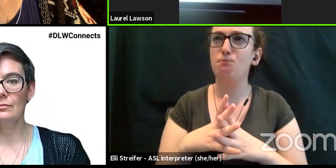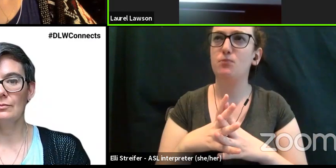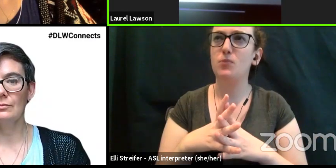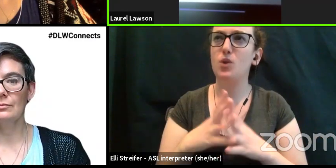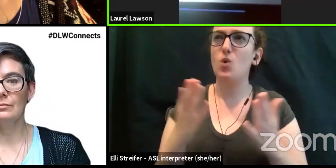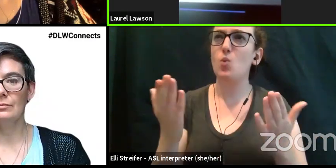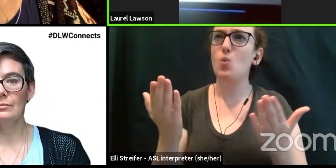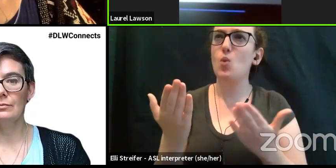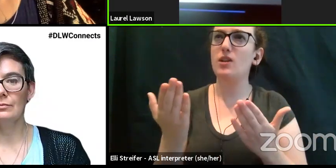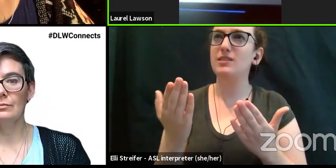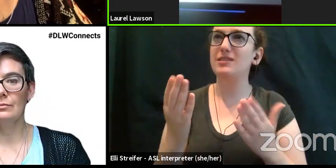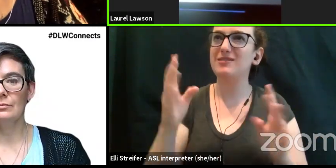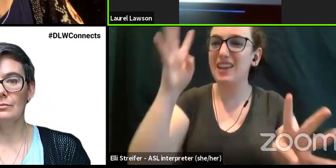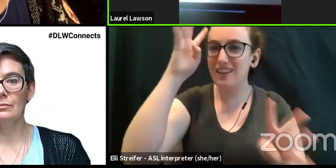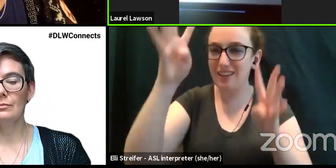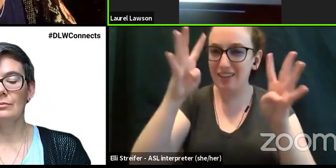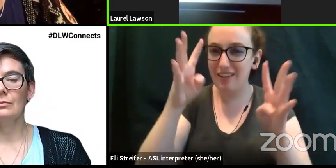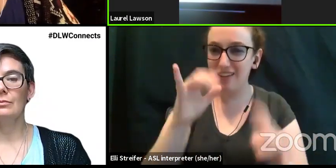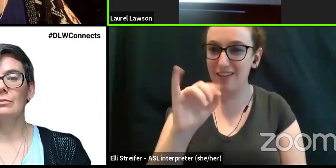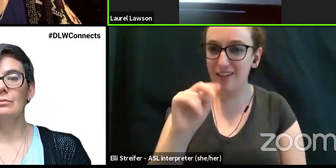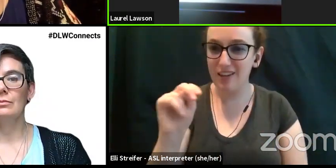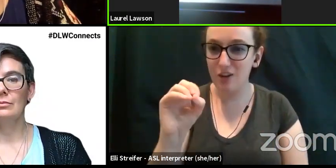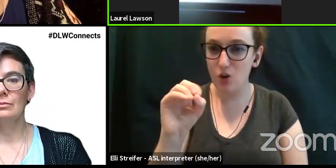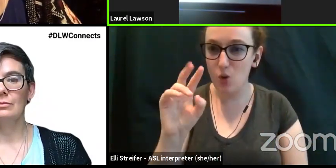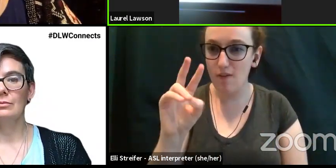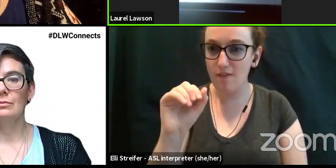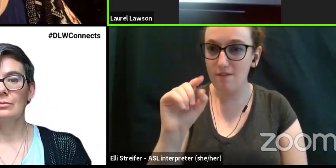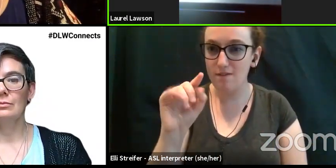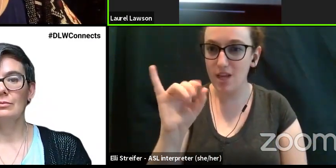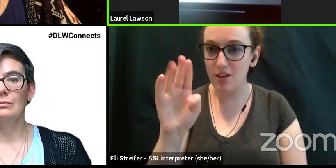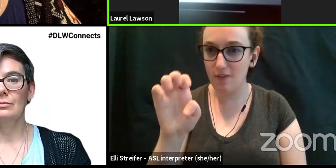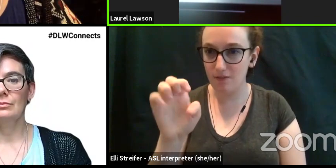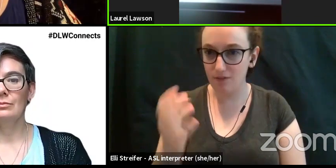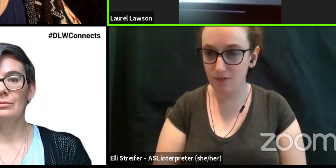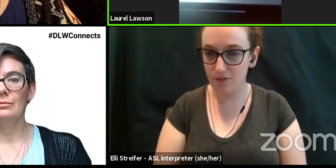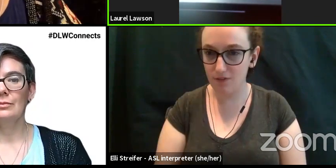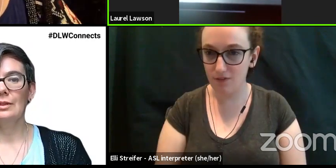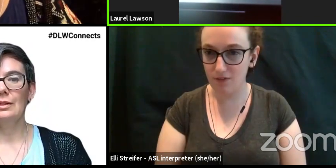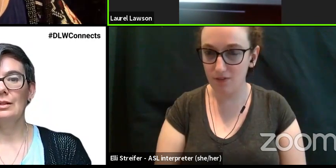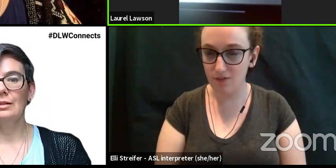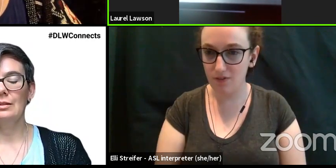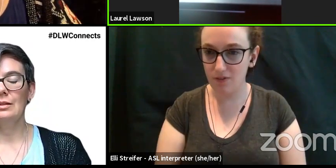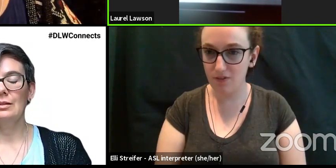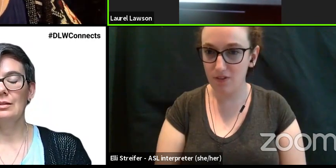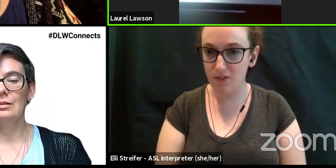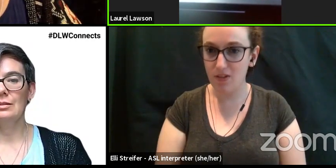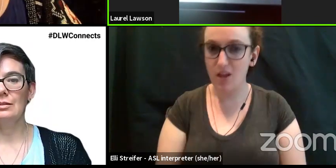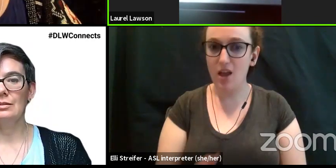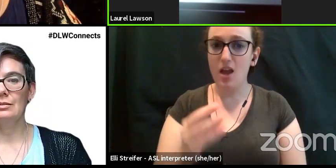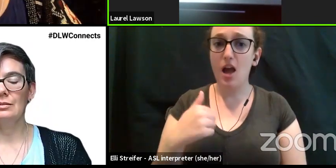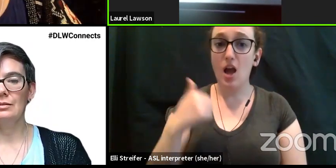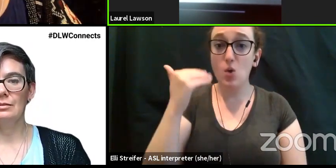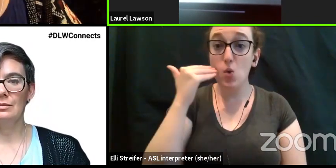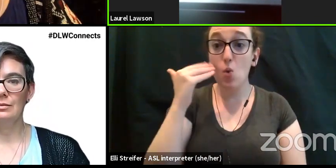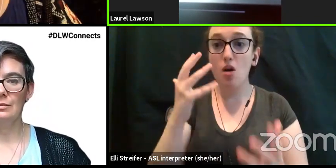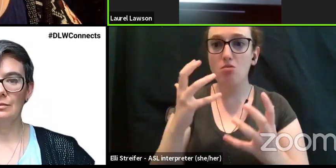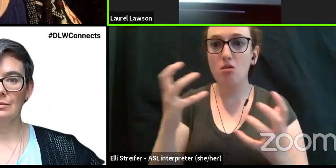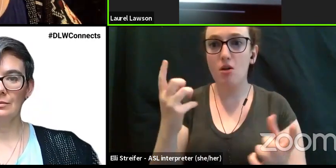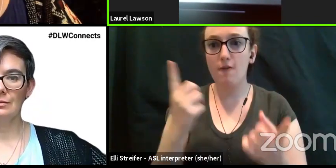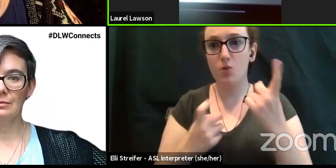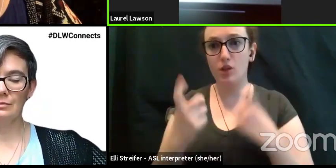what is really innovative. Mm. Yeah. And I know there are a ton of questions